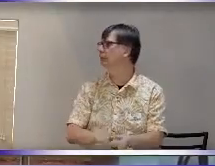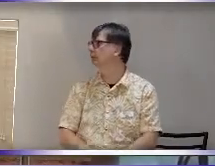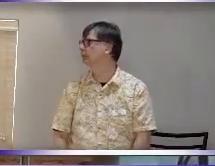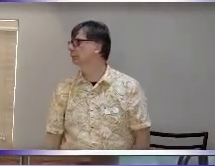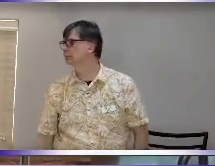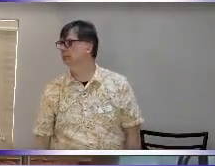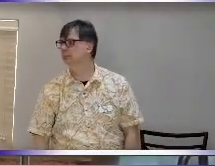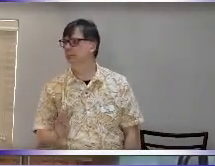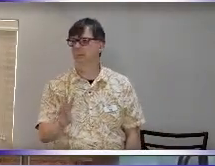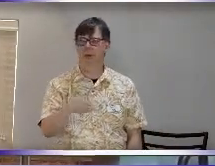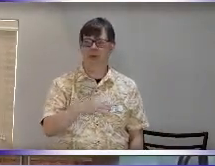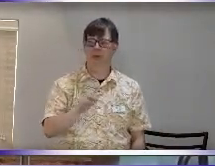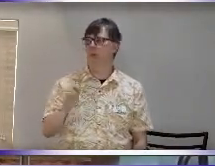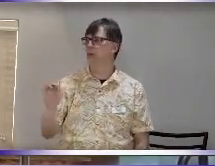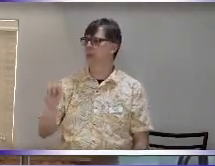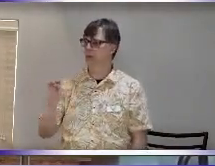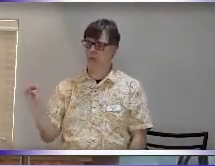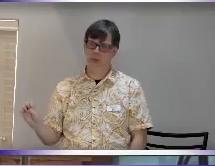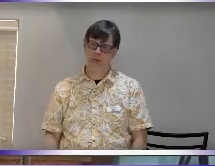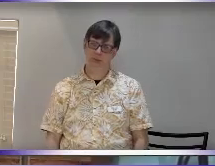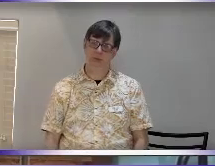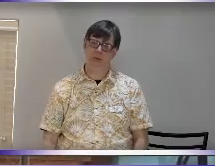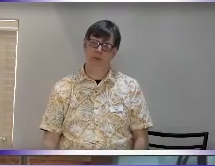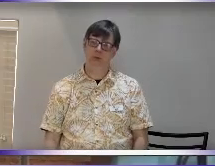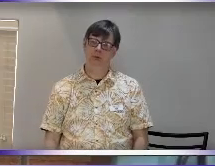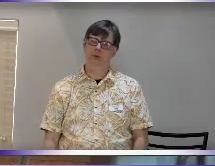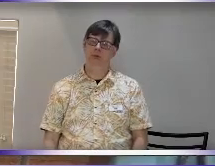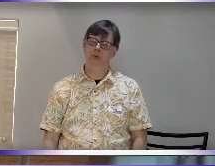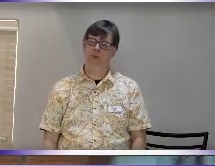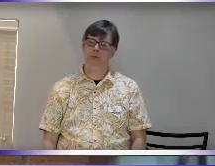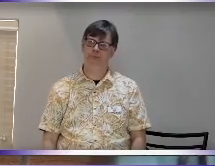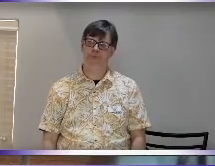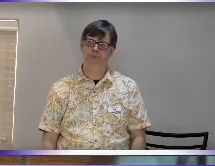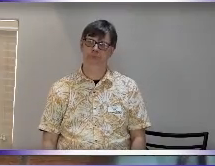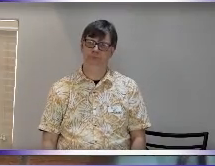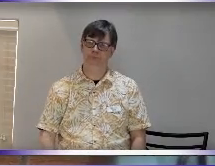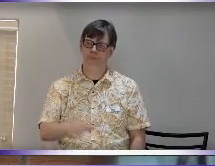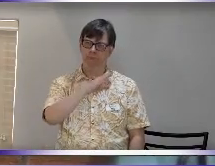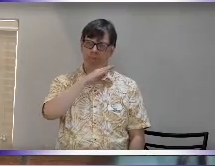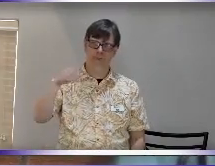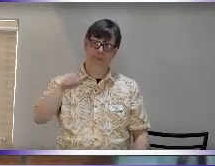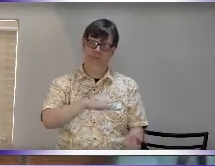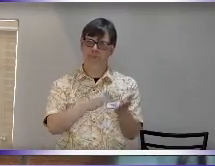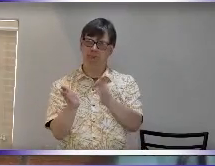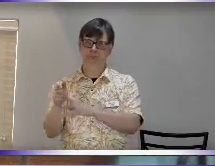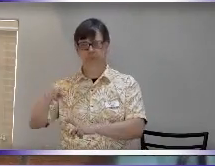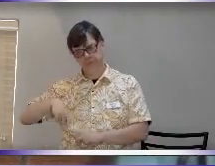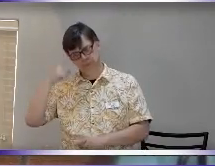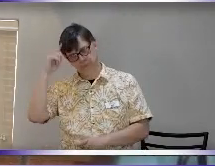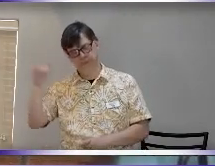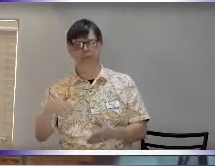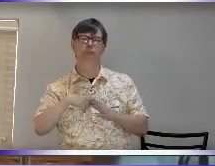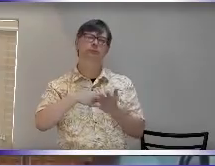Wilber, how many of you heard of Ken Wilber? He's an integral theory and a transpersonal psychologist, and he